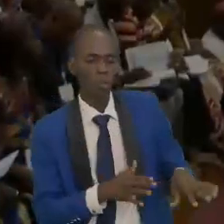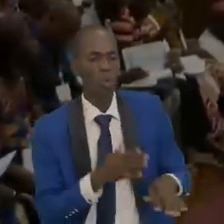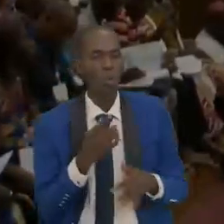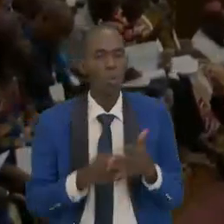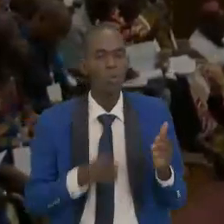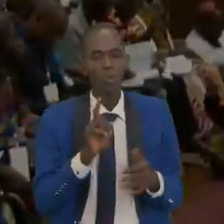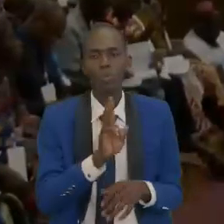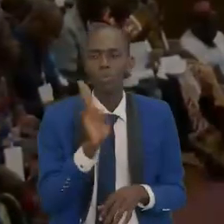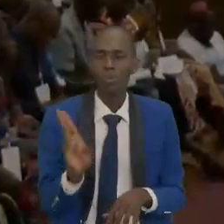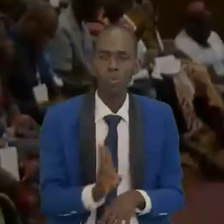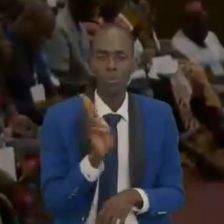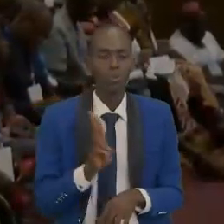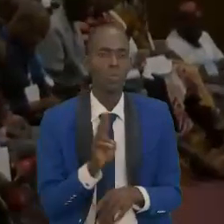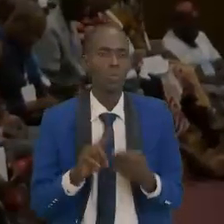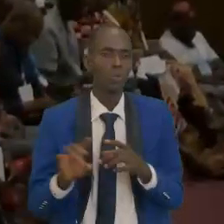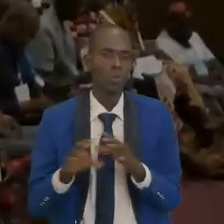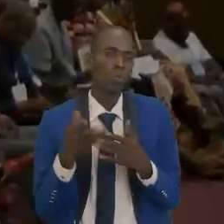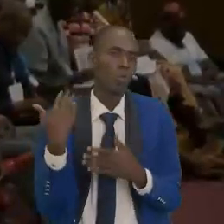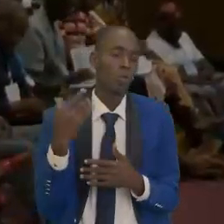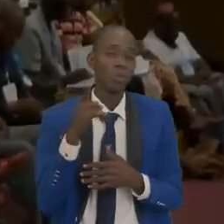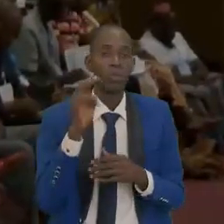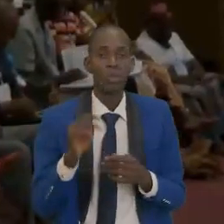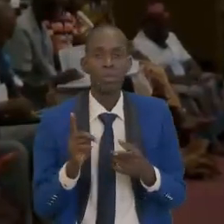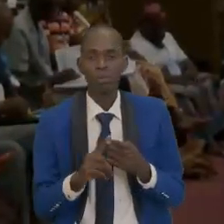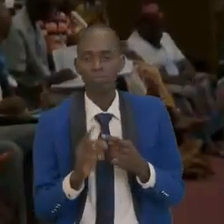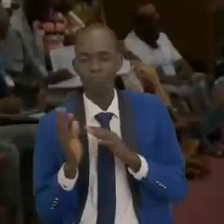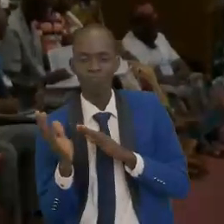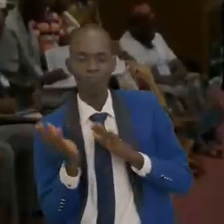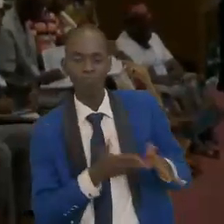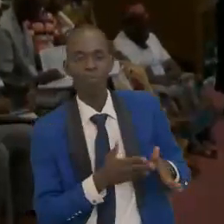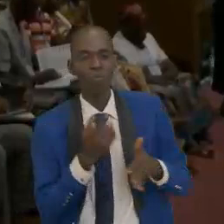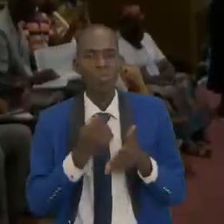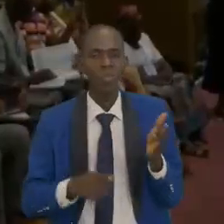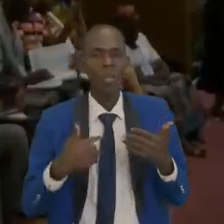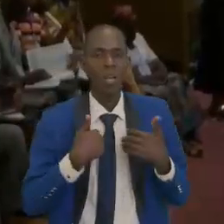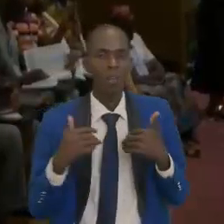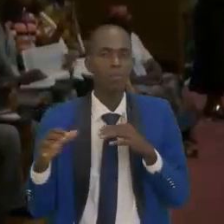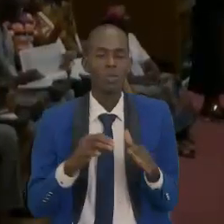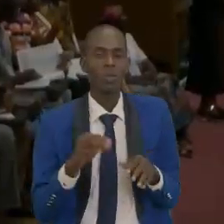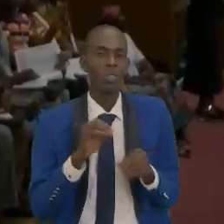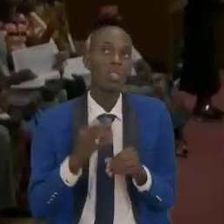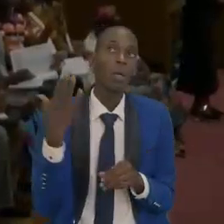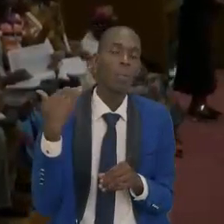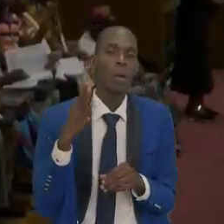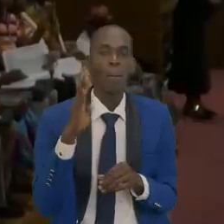you have to even look away from what you have done in the past by the regular phase